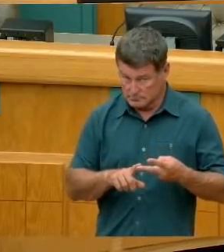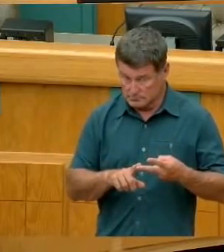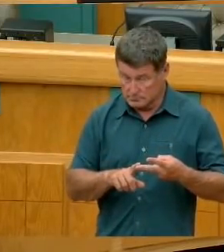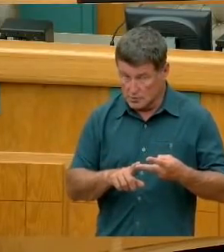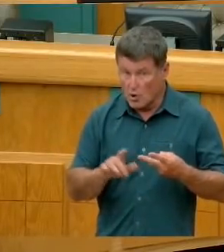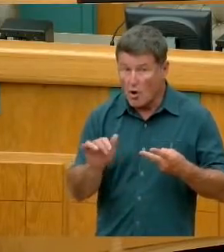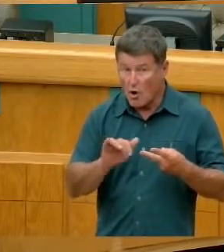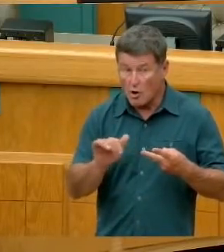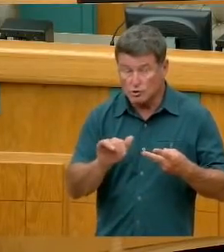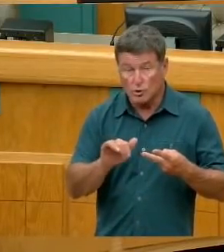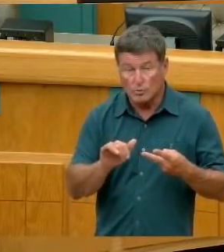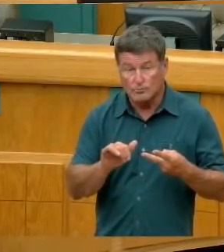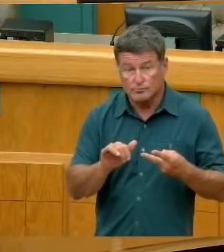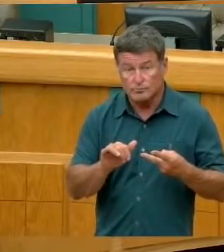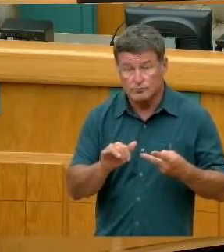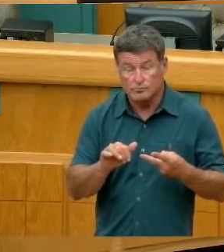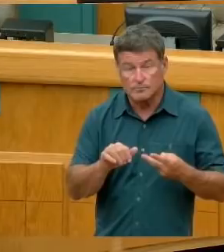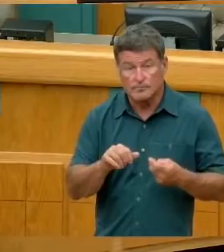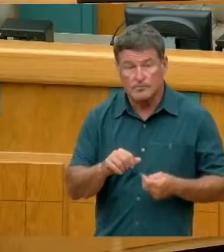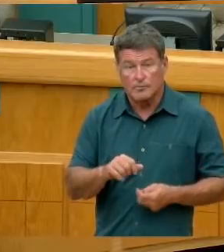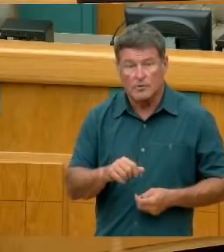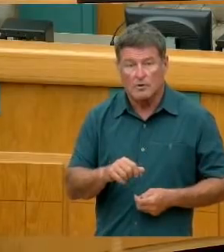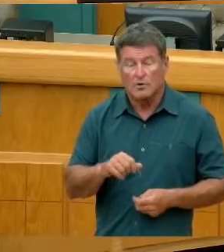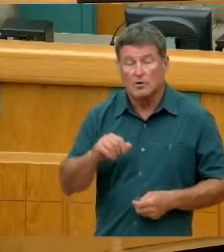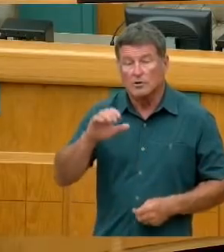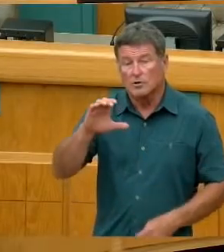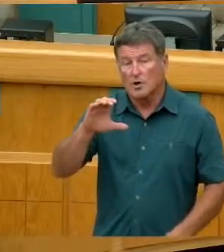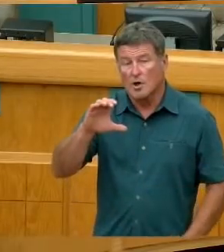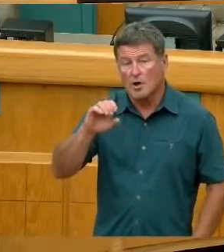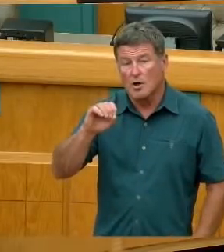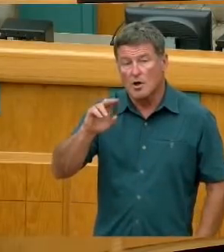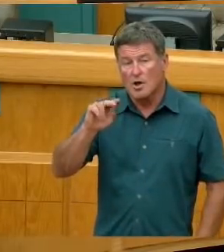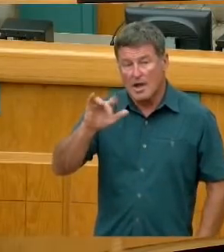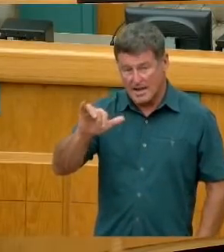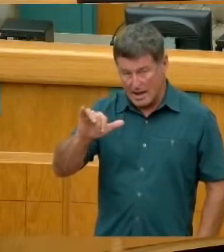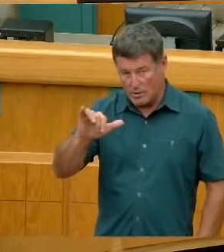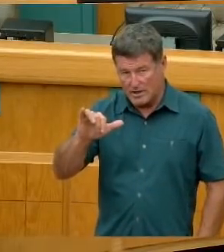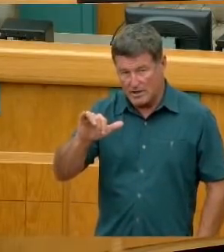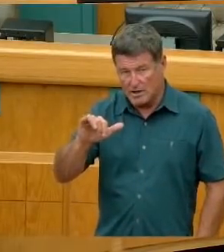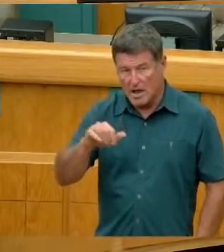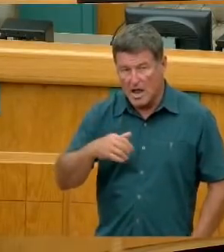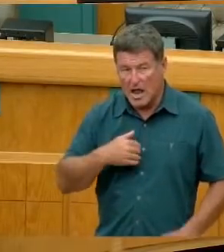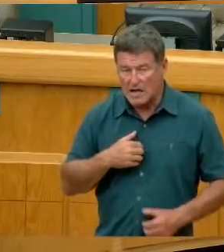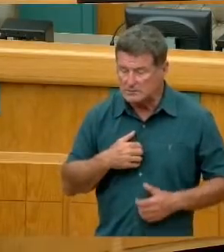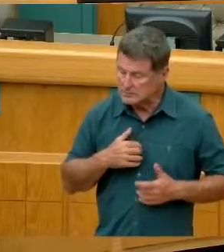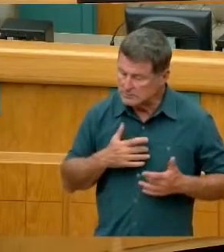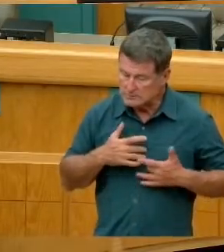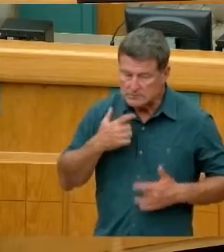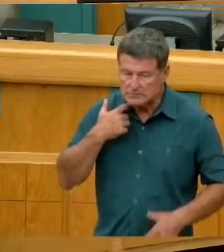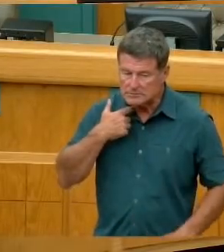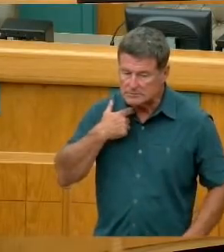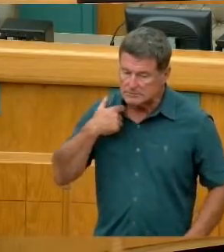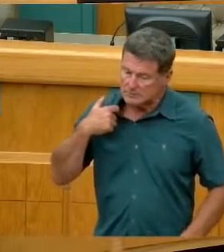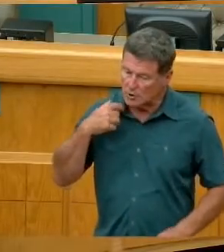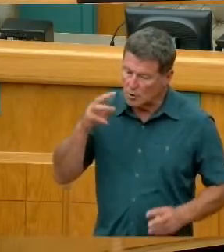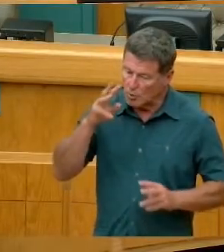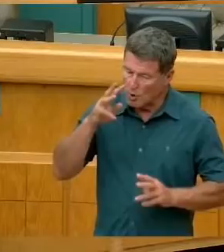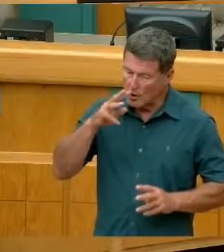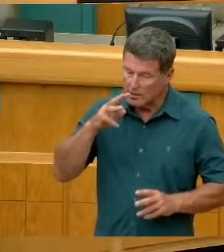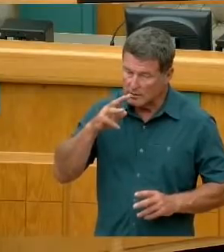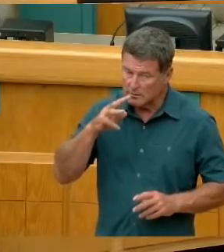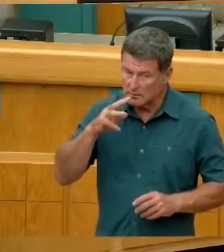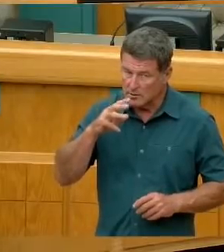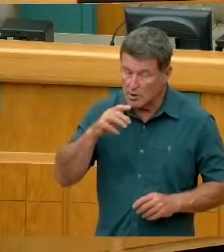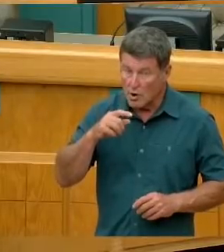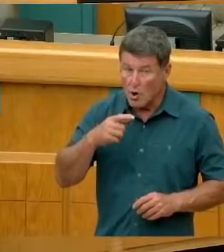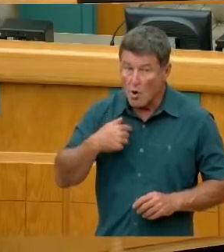And I'd like to address a real concern that we have at the county, and I've expressed it to my city partners, and